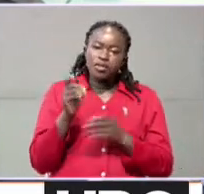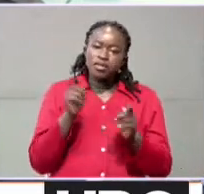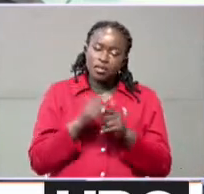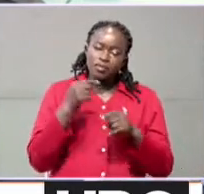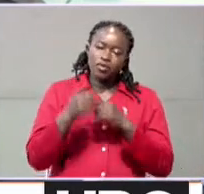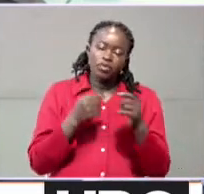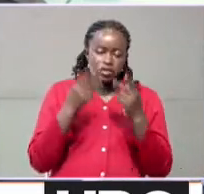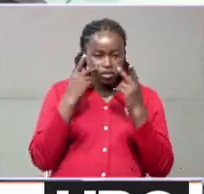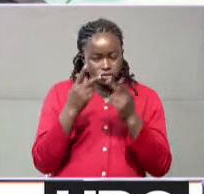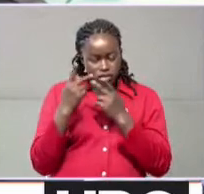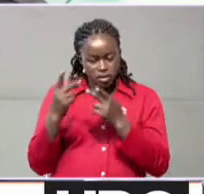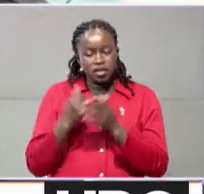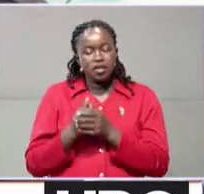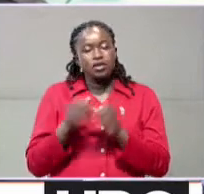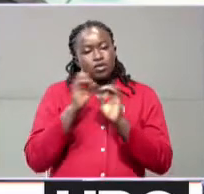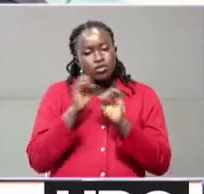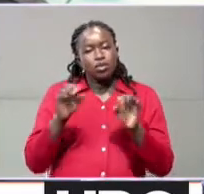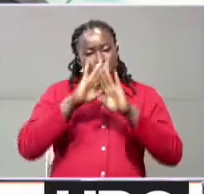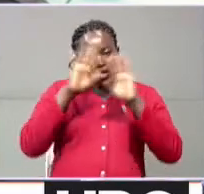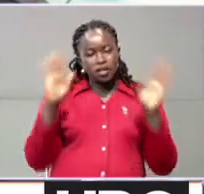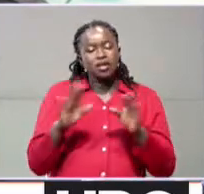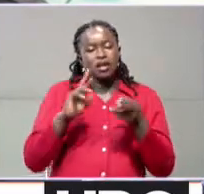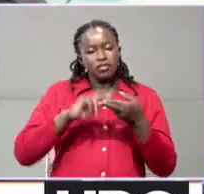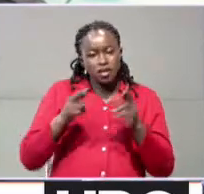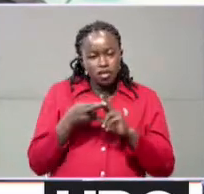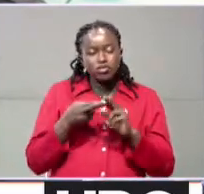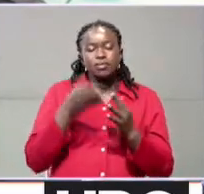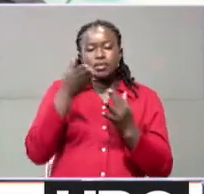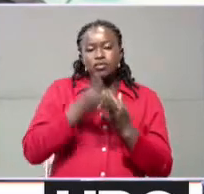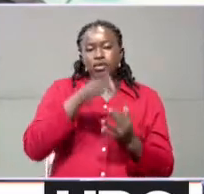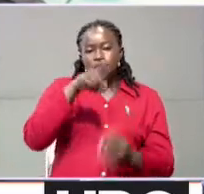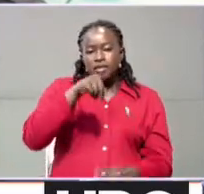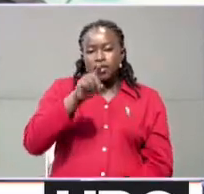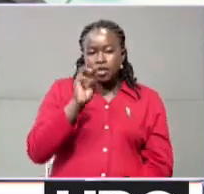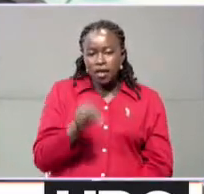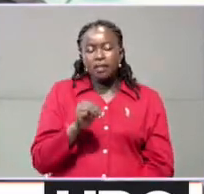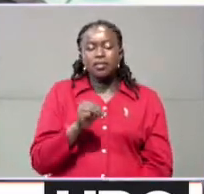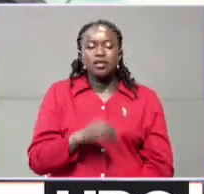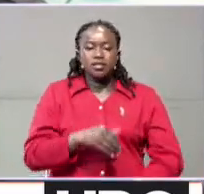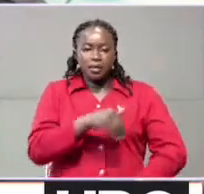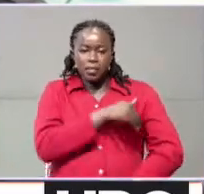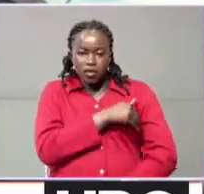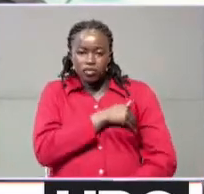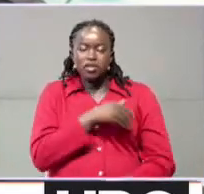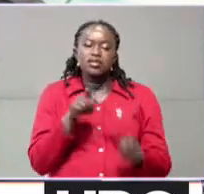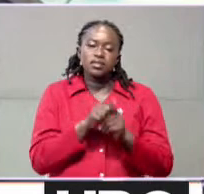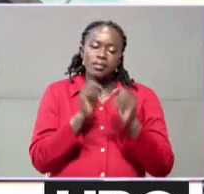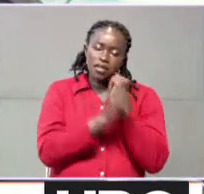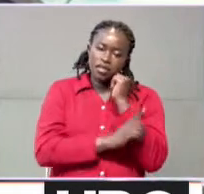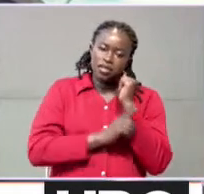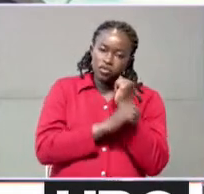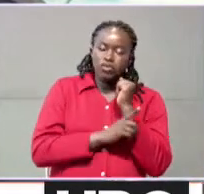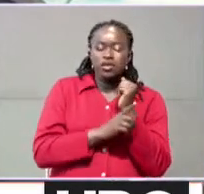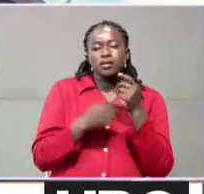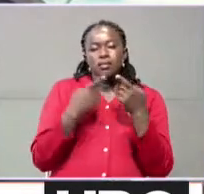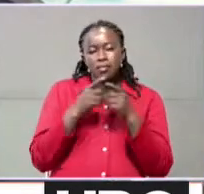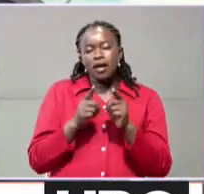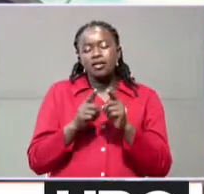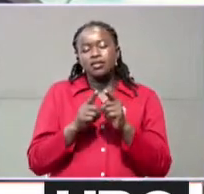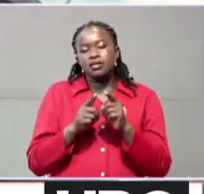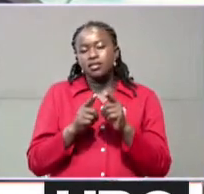that there is no clear relationship between the pdm the sub-county and the district yet